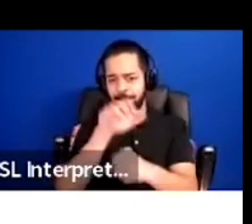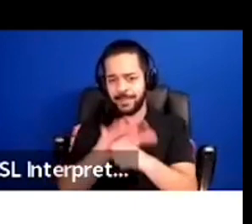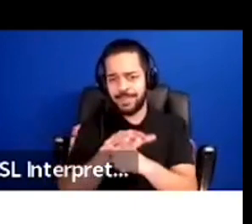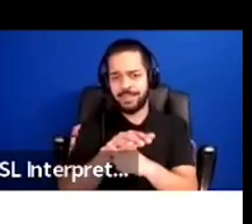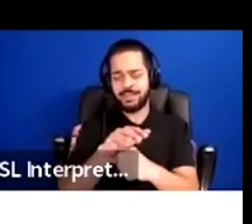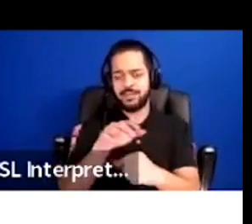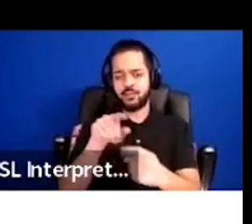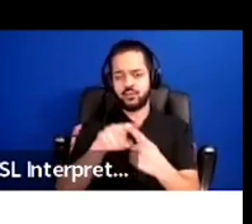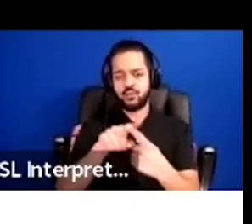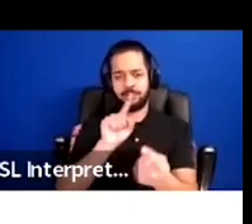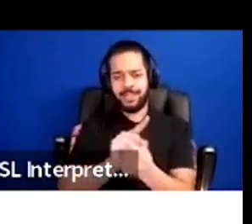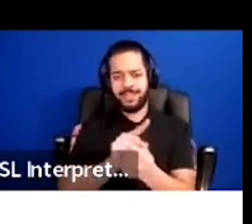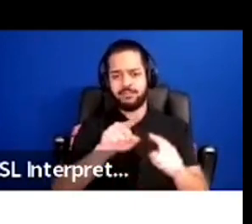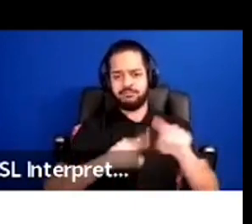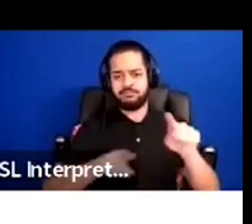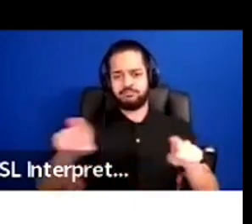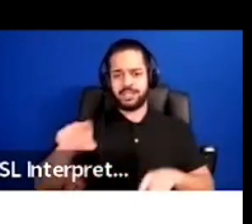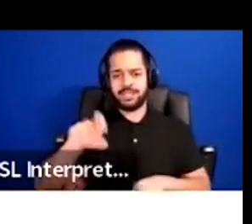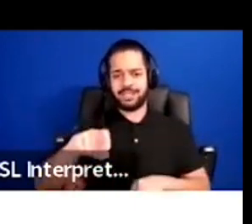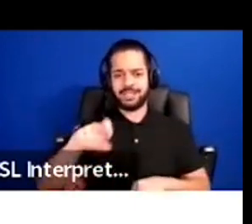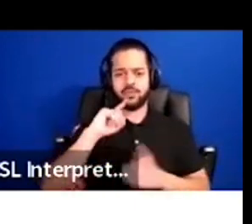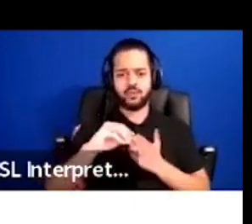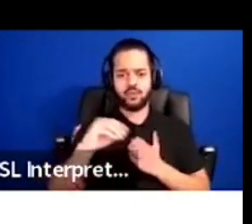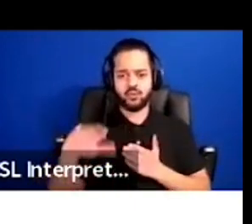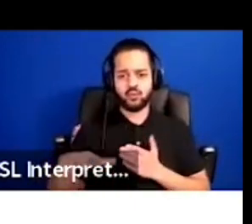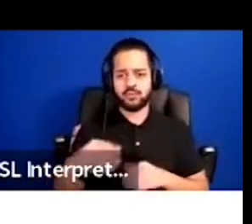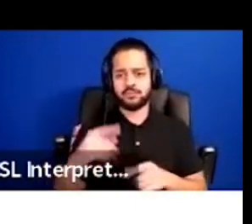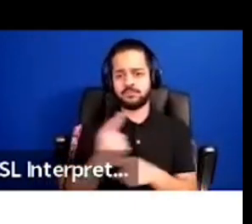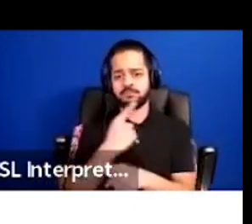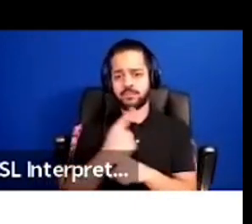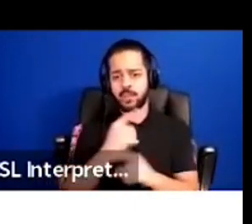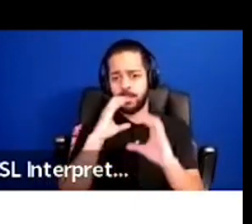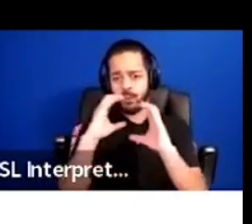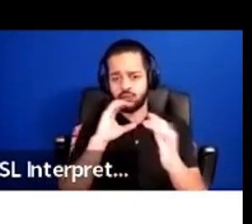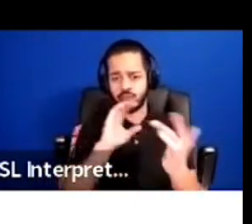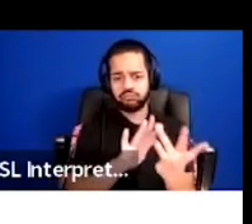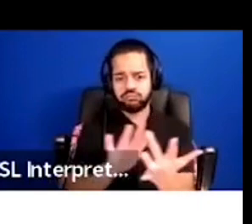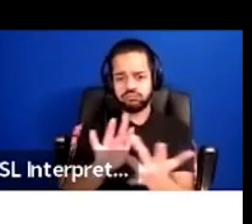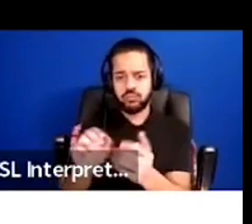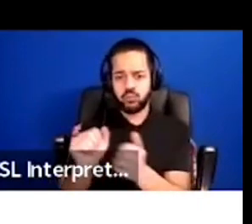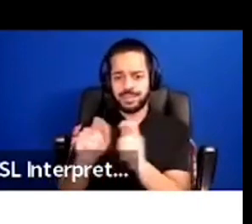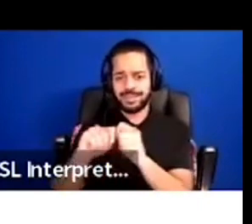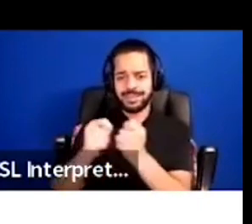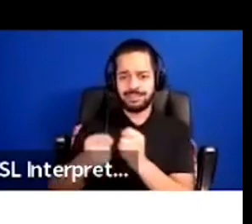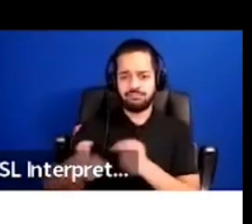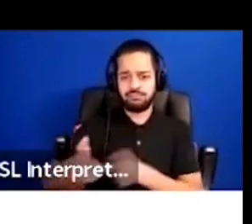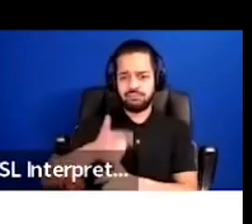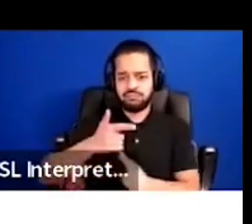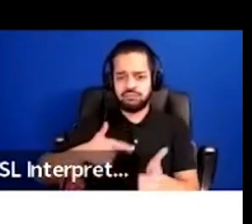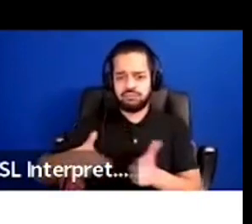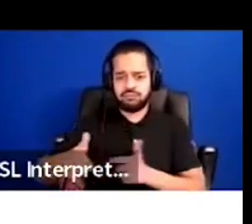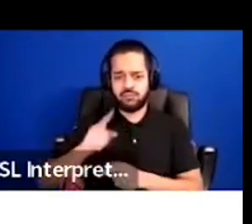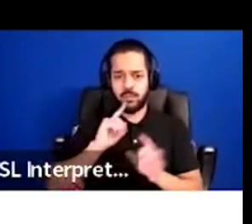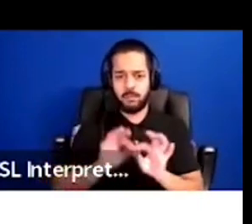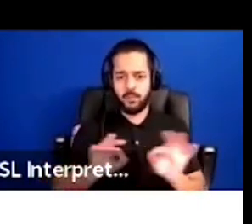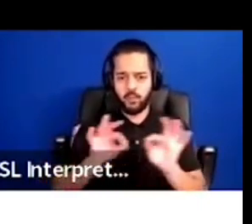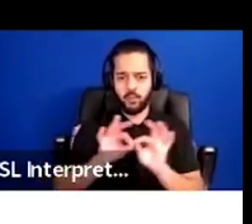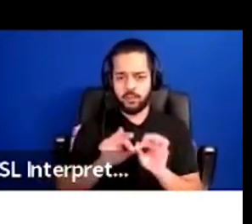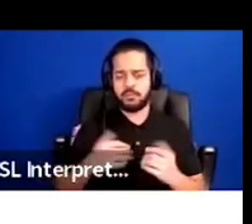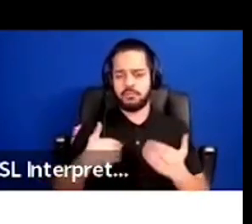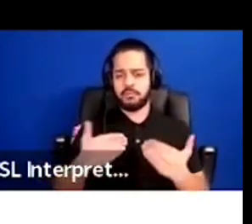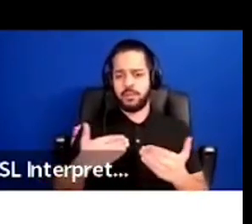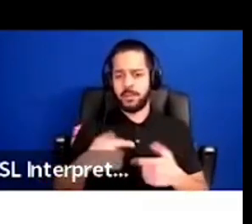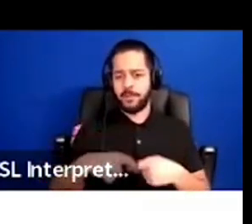of each student with a disability. Regular communication and collaboration with the team is also important. So I'll pause there. Actually, I'll